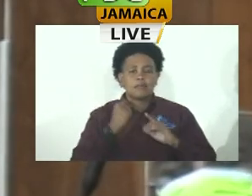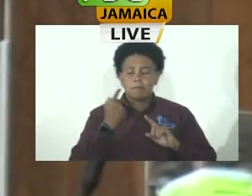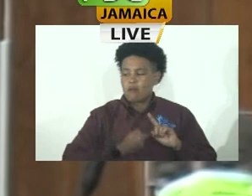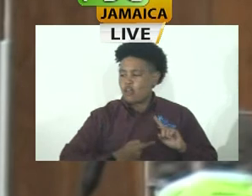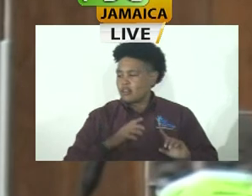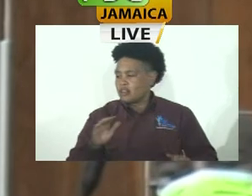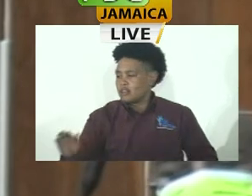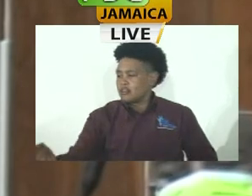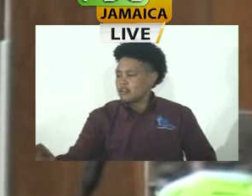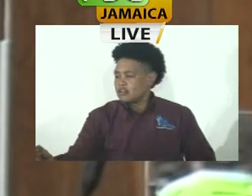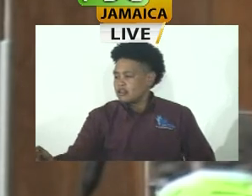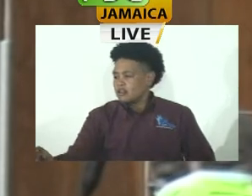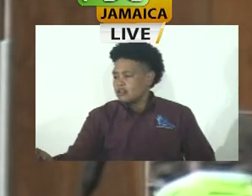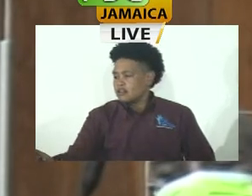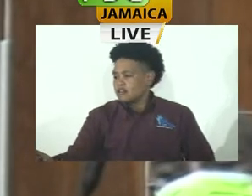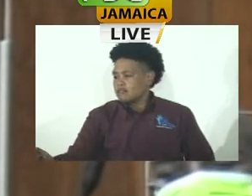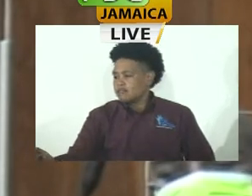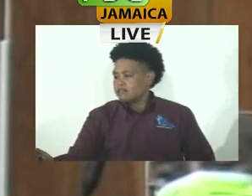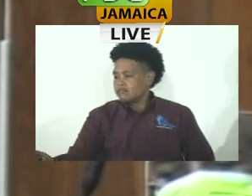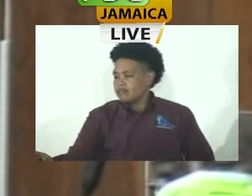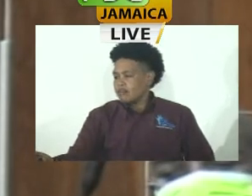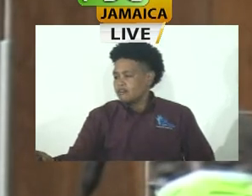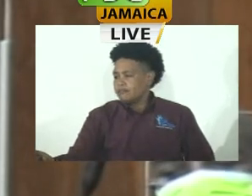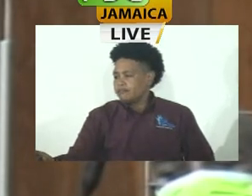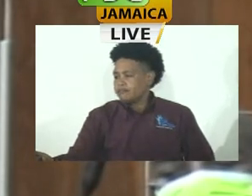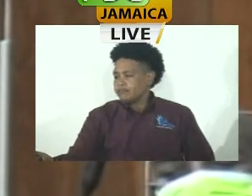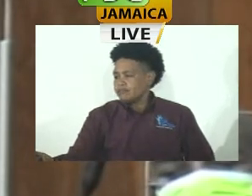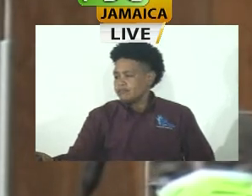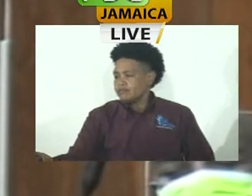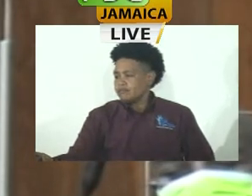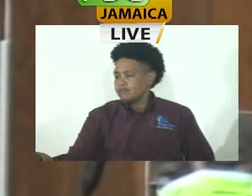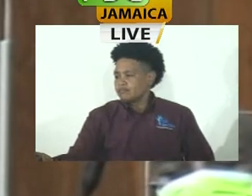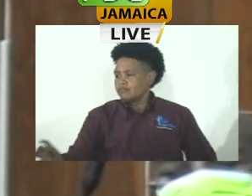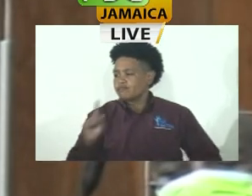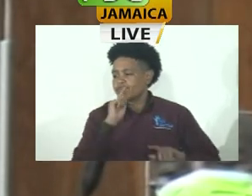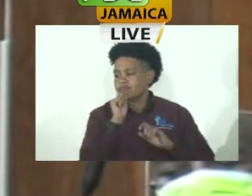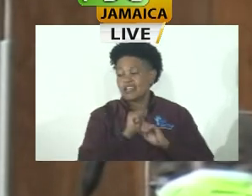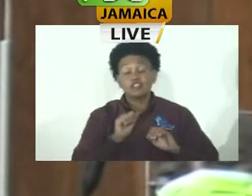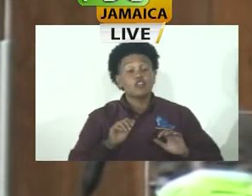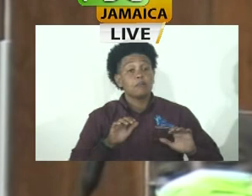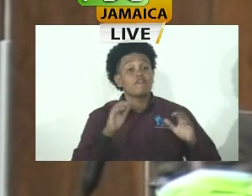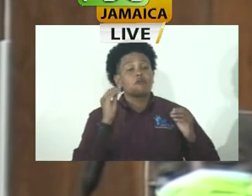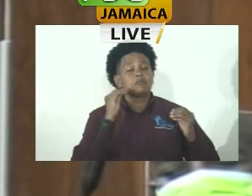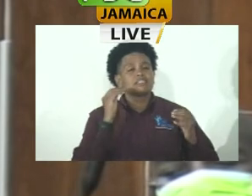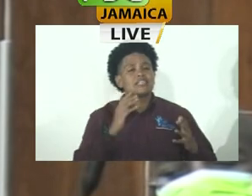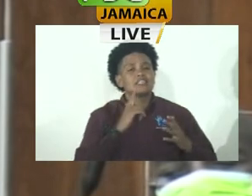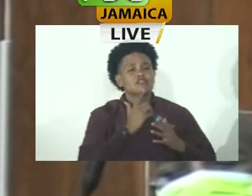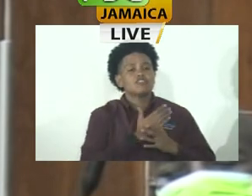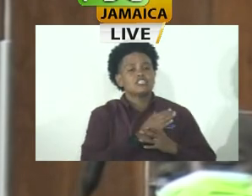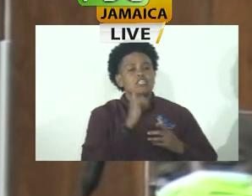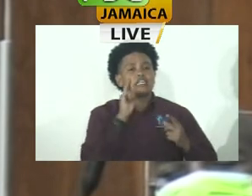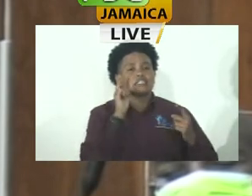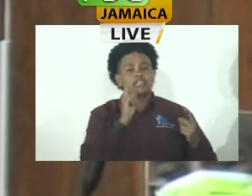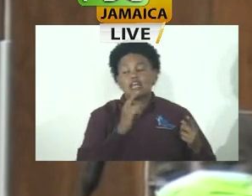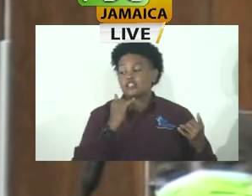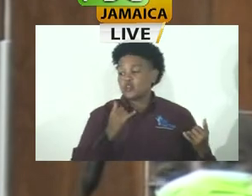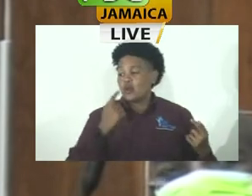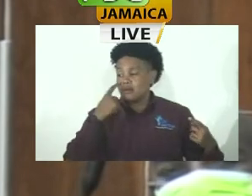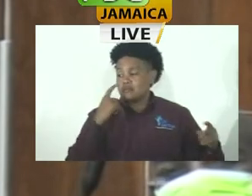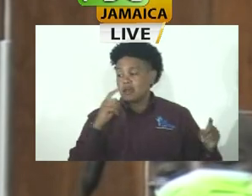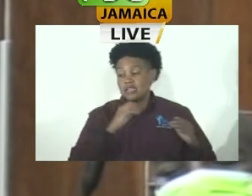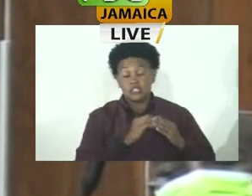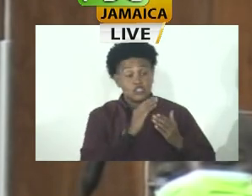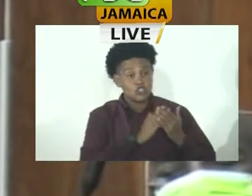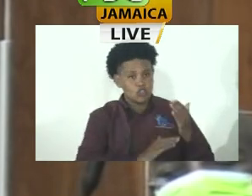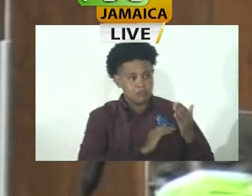as we you would realize madam speaker from the actual performance data shared targets are now being achieved in some